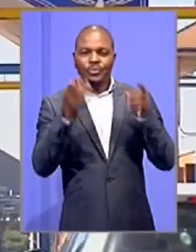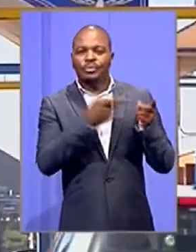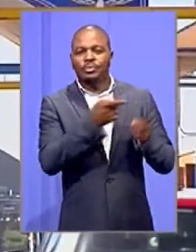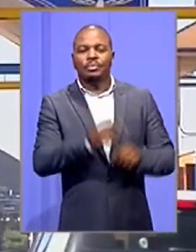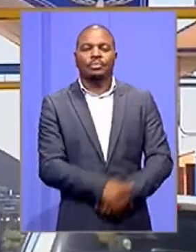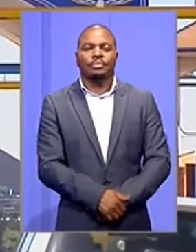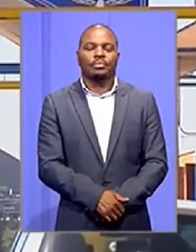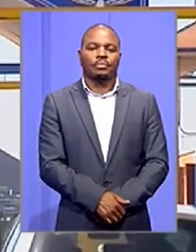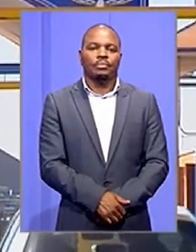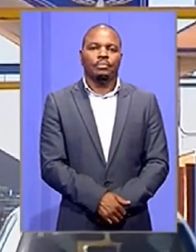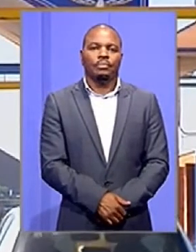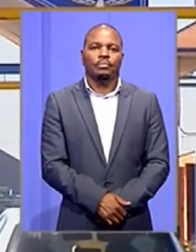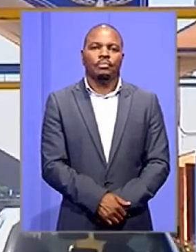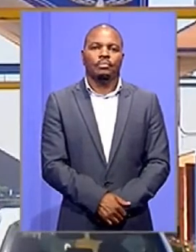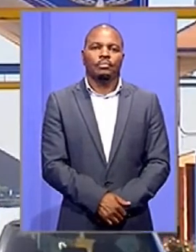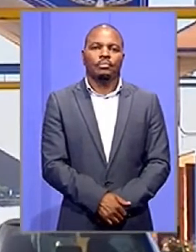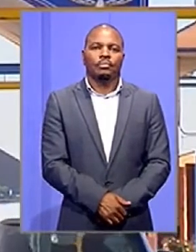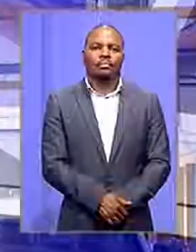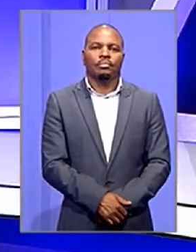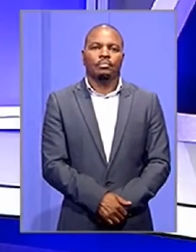SABC News, Pretoria.